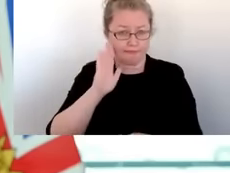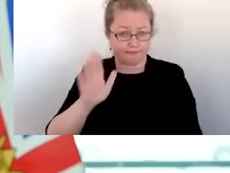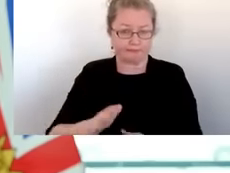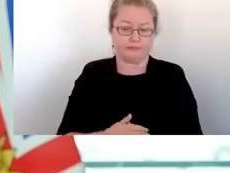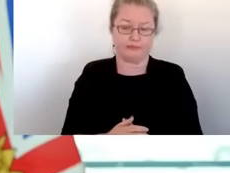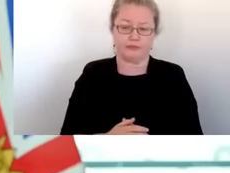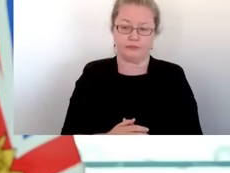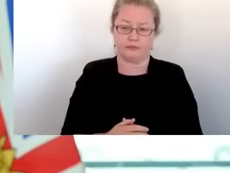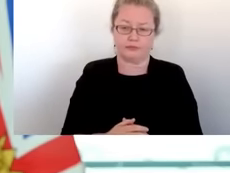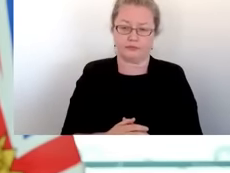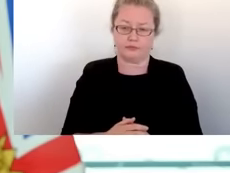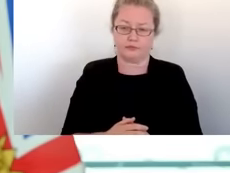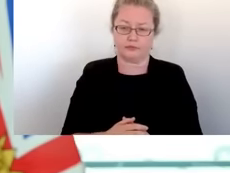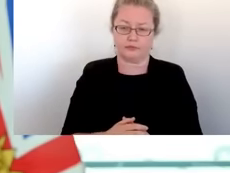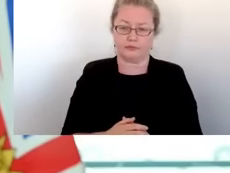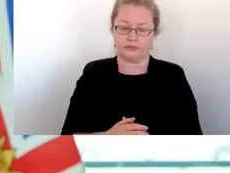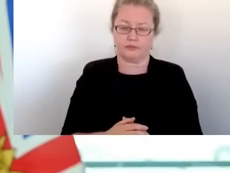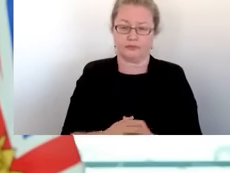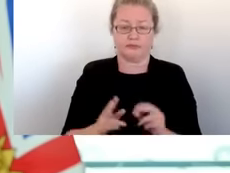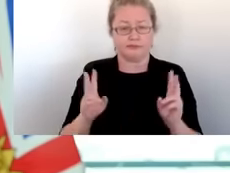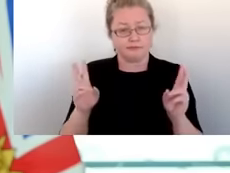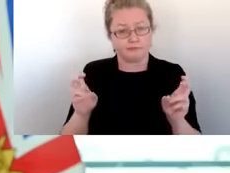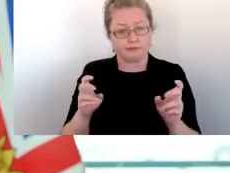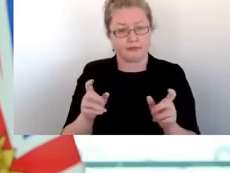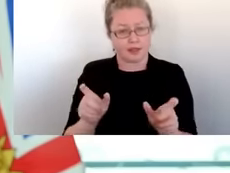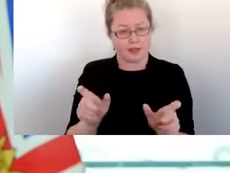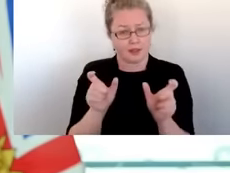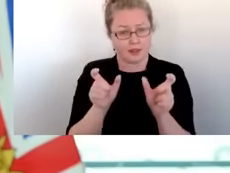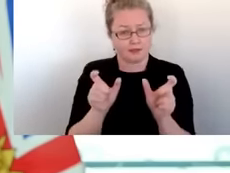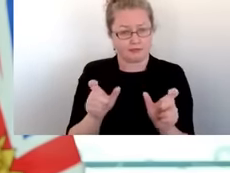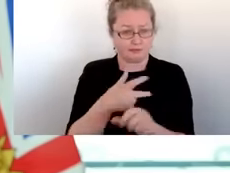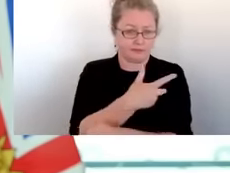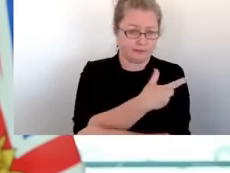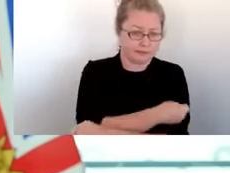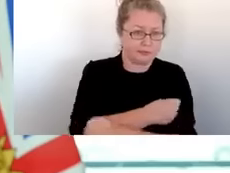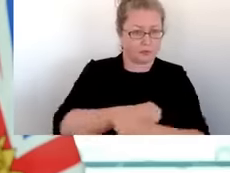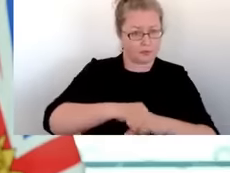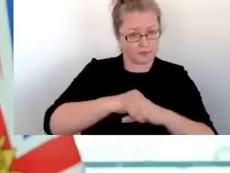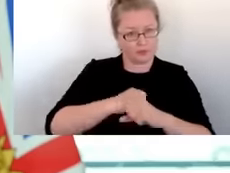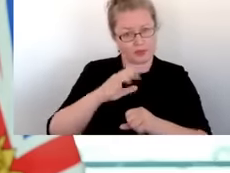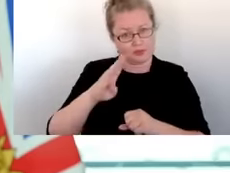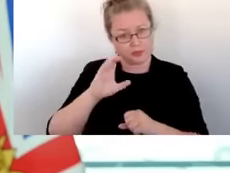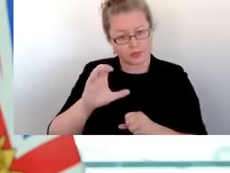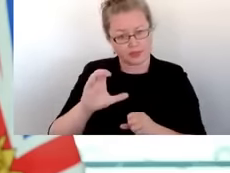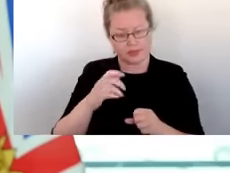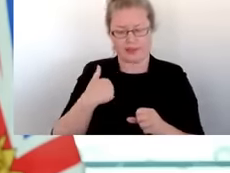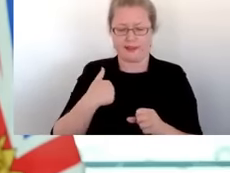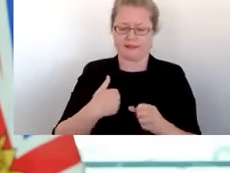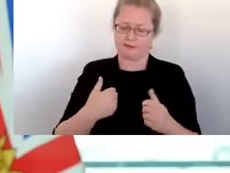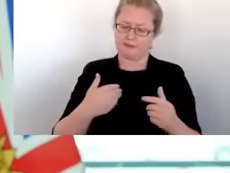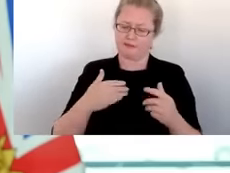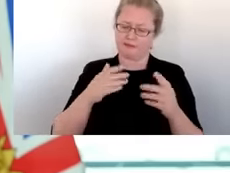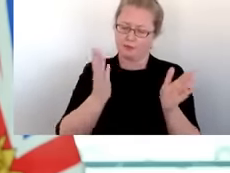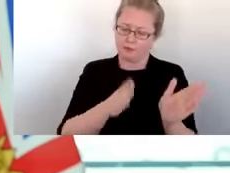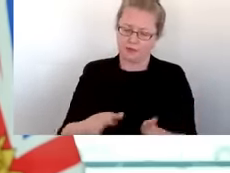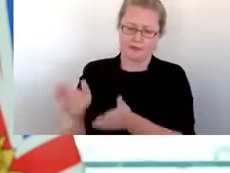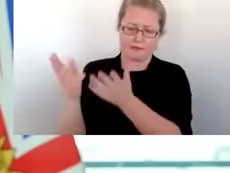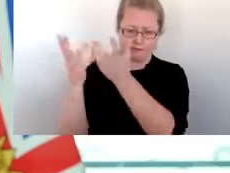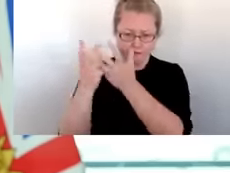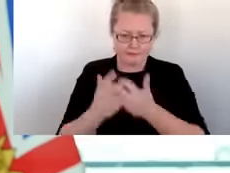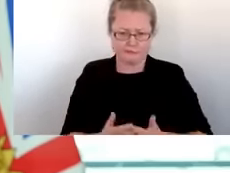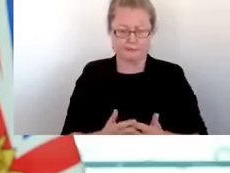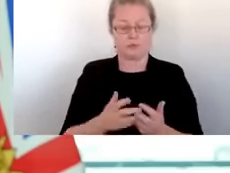province. We built a model for Immunize BC to actually project both who we'll invite and what